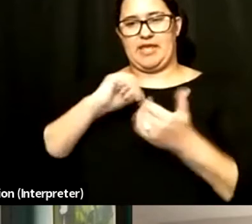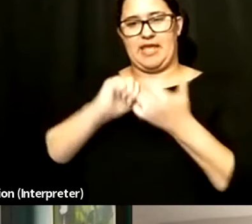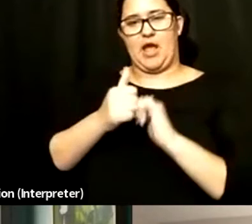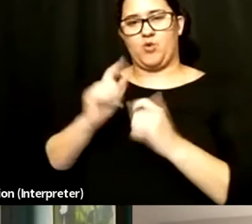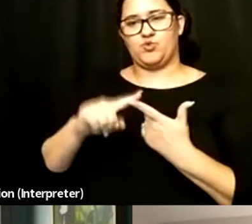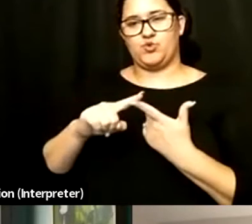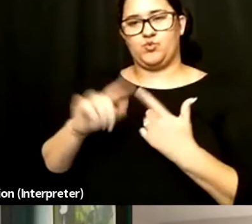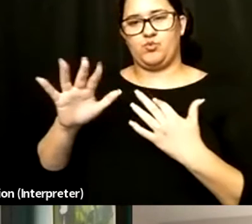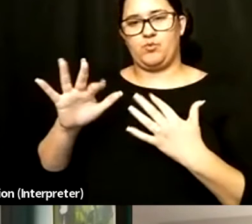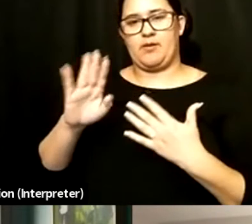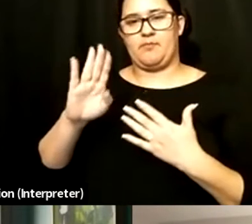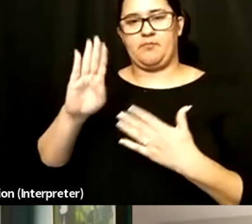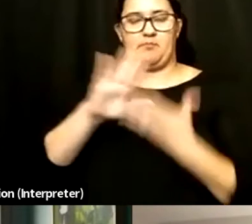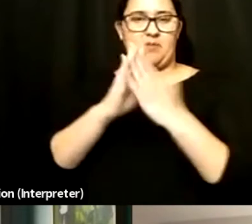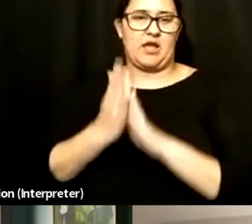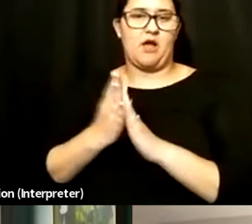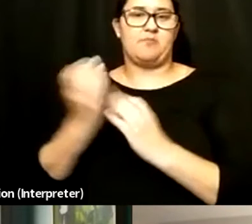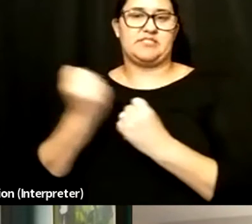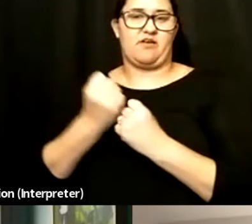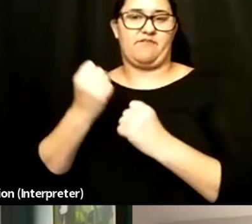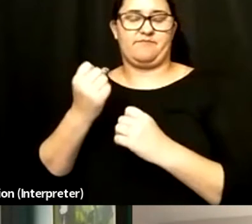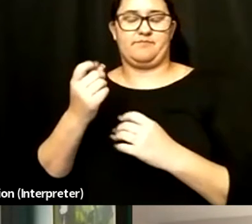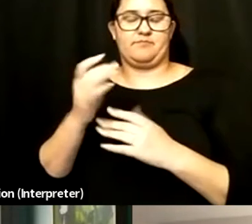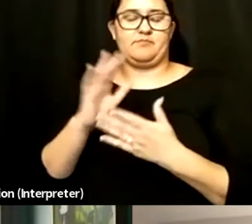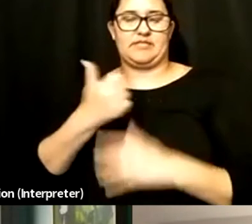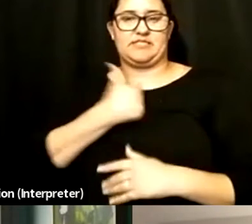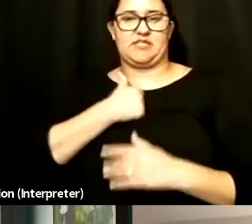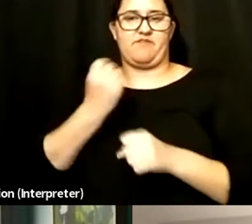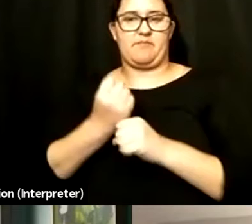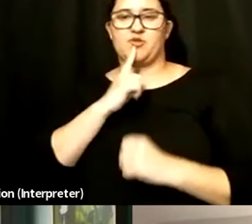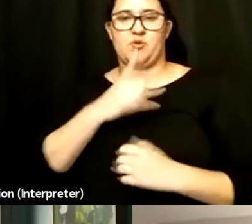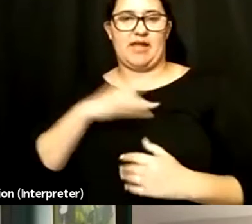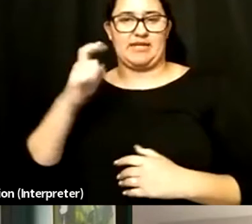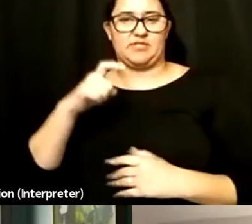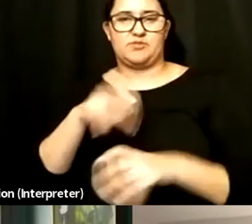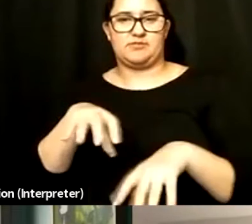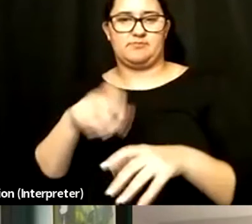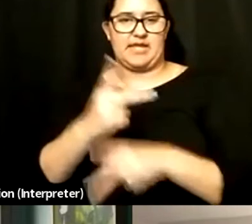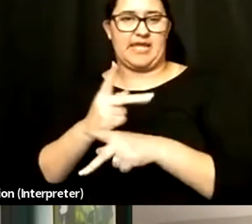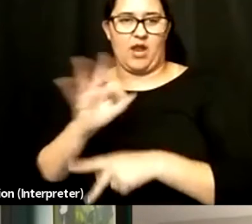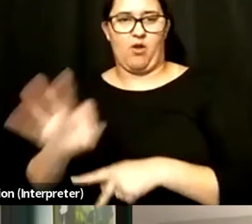to be a self-advocate and make sure that my needs were taken care of.